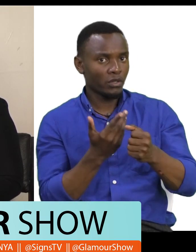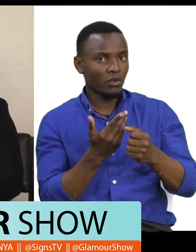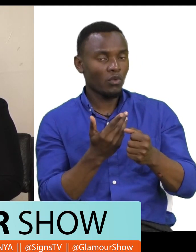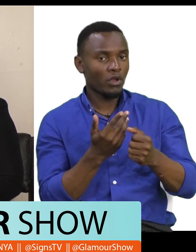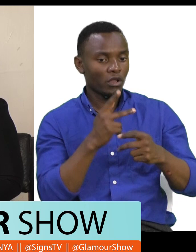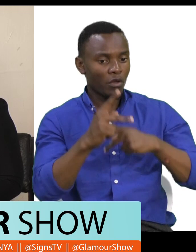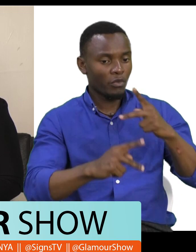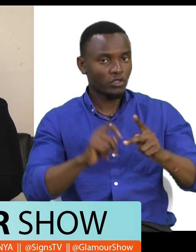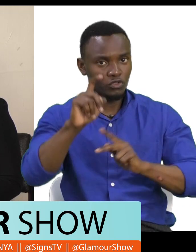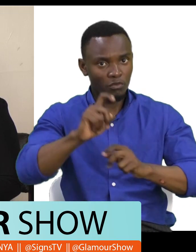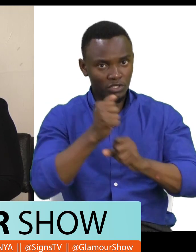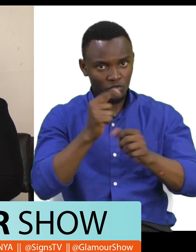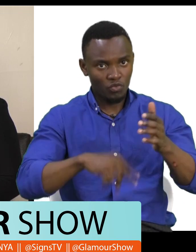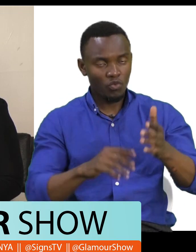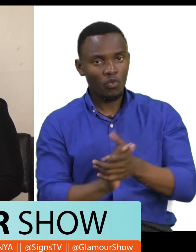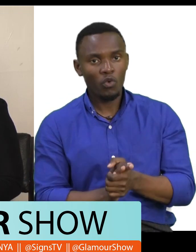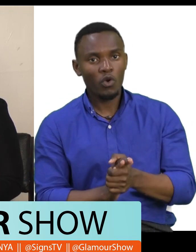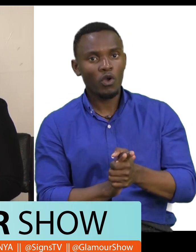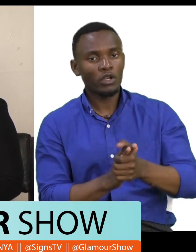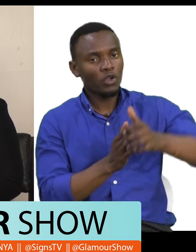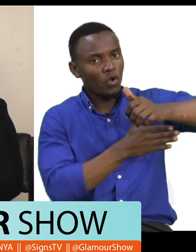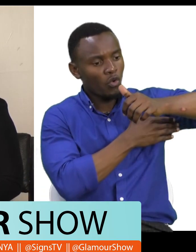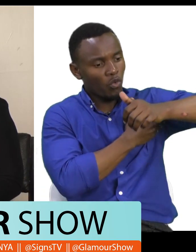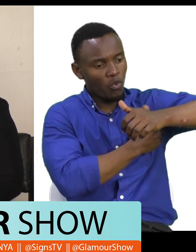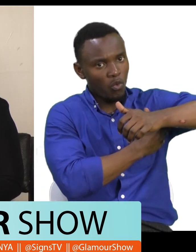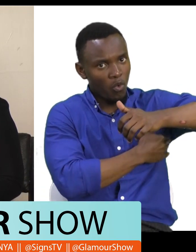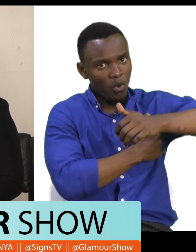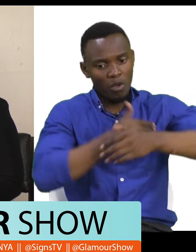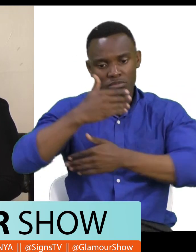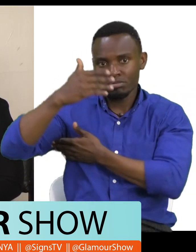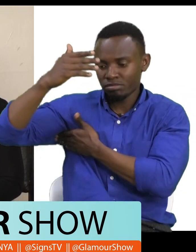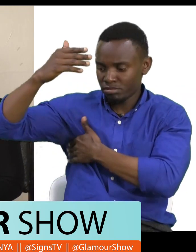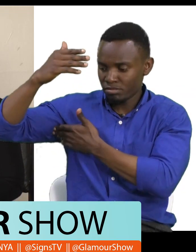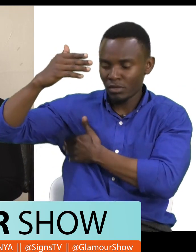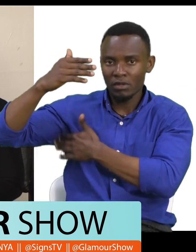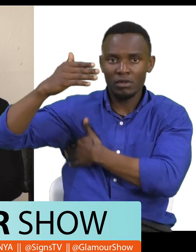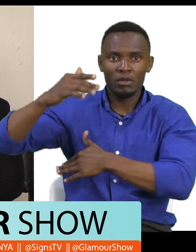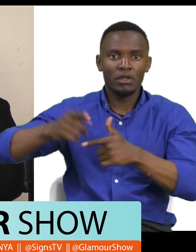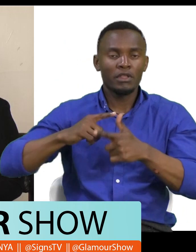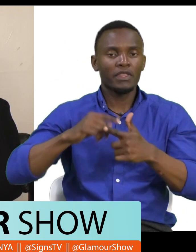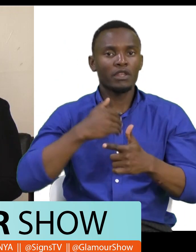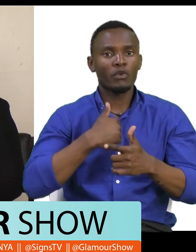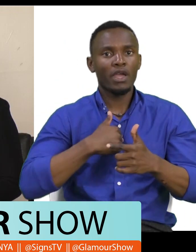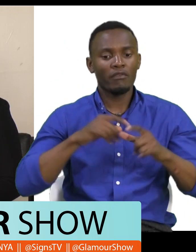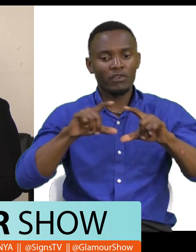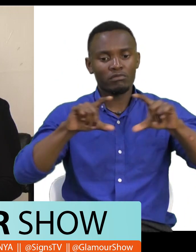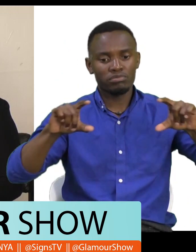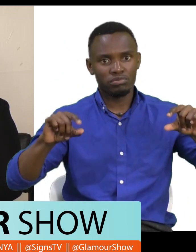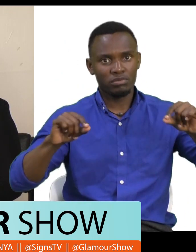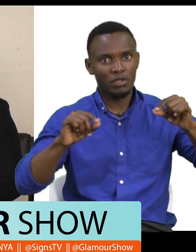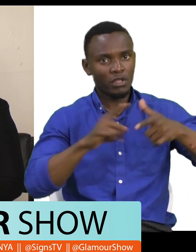that practical. You have to warm it and then you apply to the area of treatment. Then you use a waxing strip to